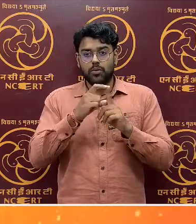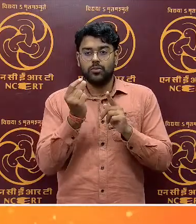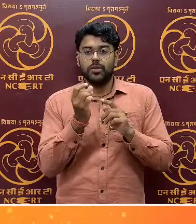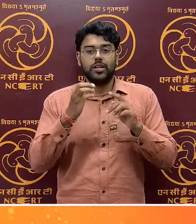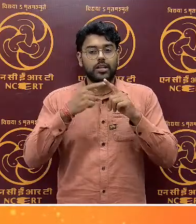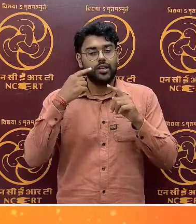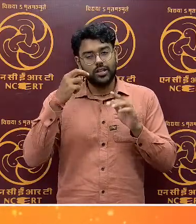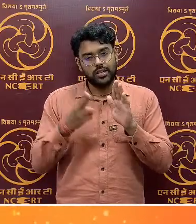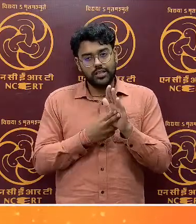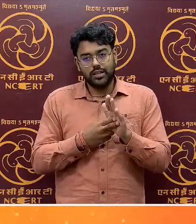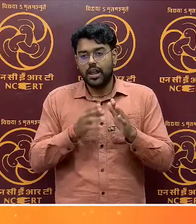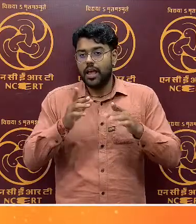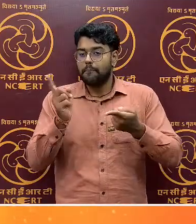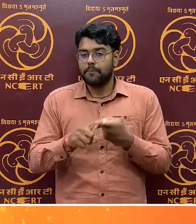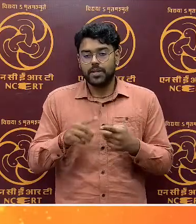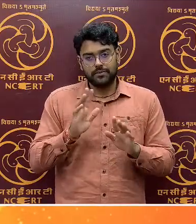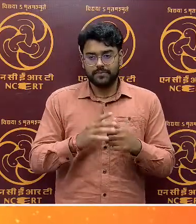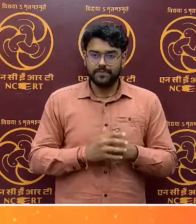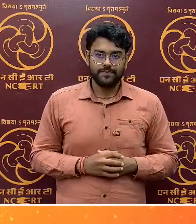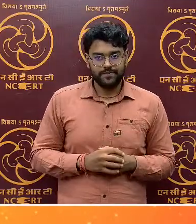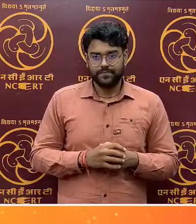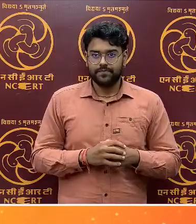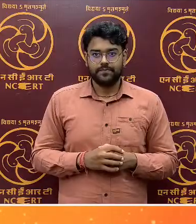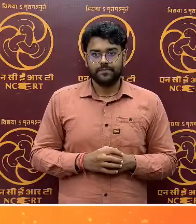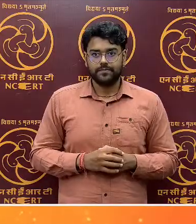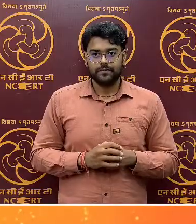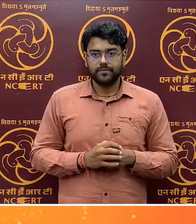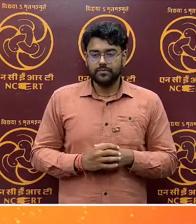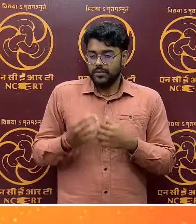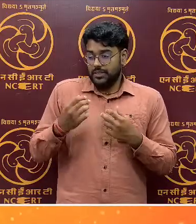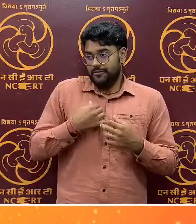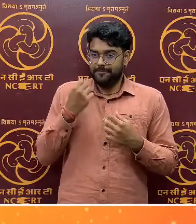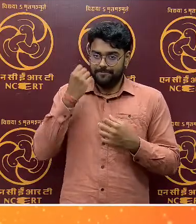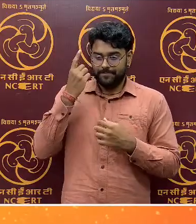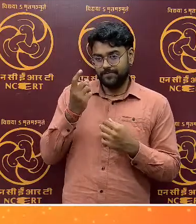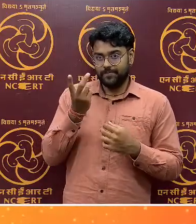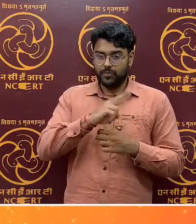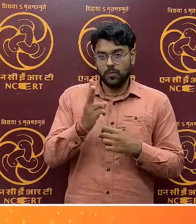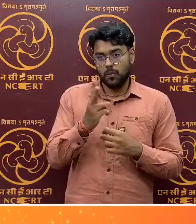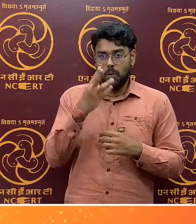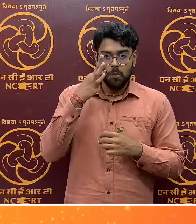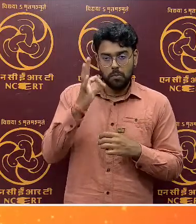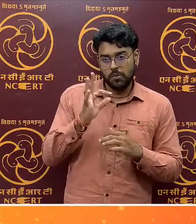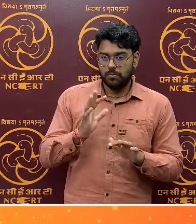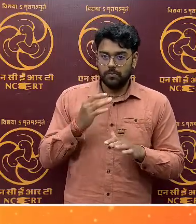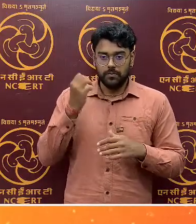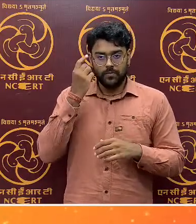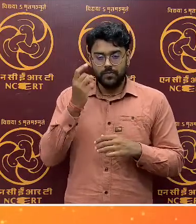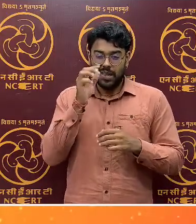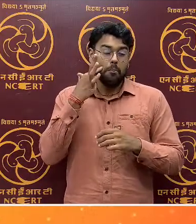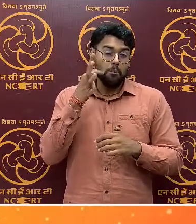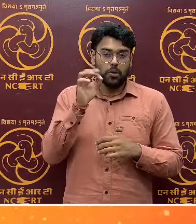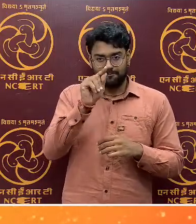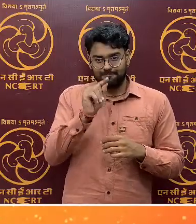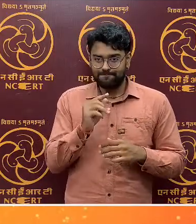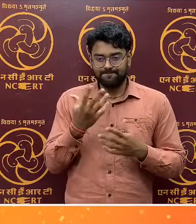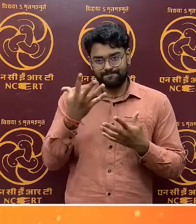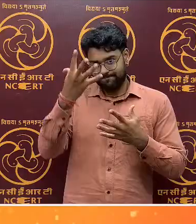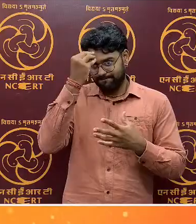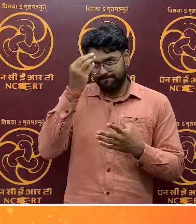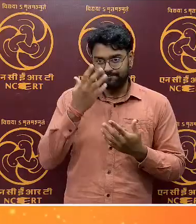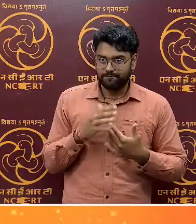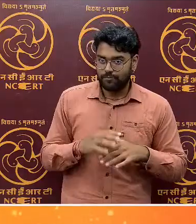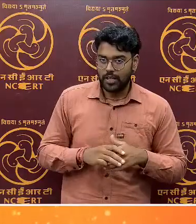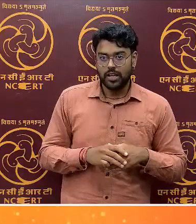and asexual reproduction when this is happening. So we understood the 2 important characteristics and main points of differences between sexual